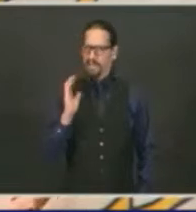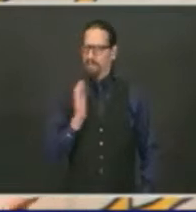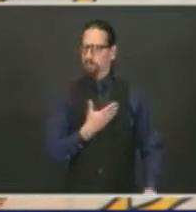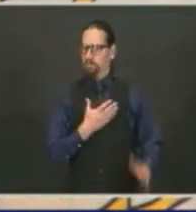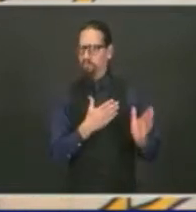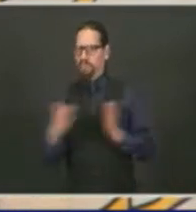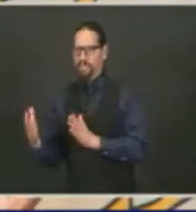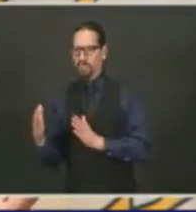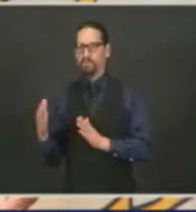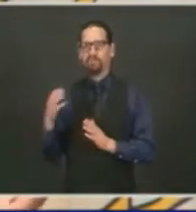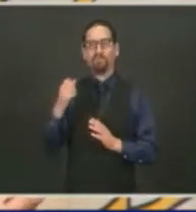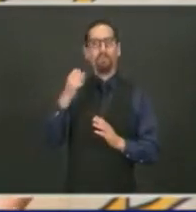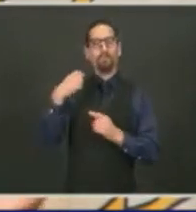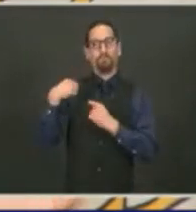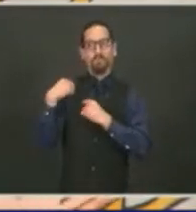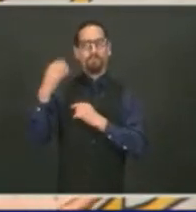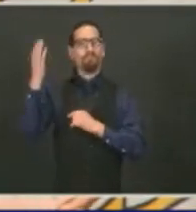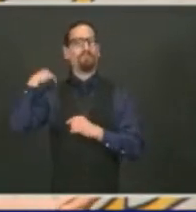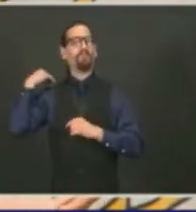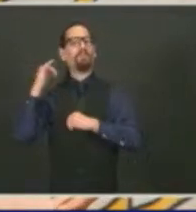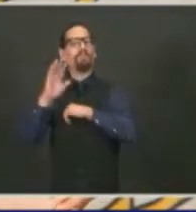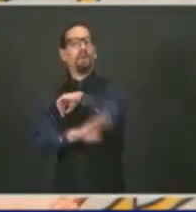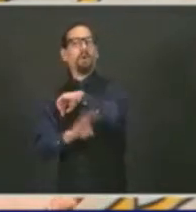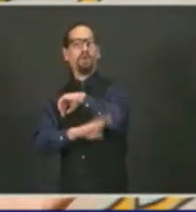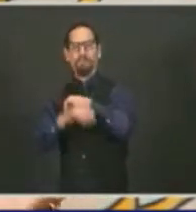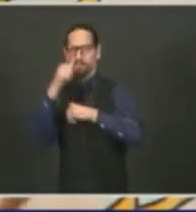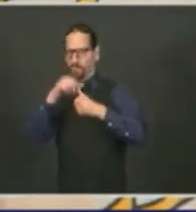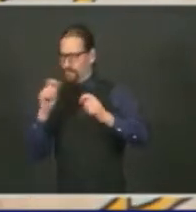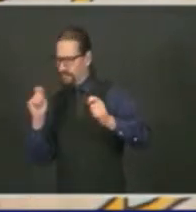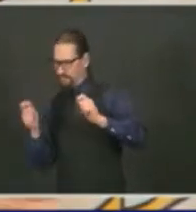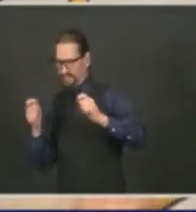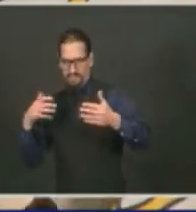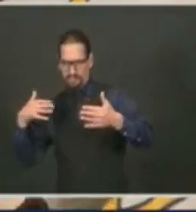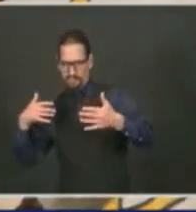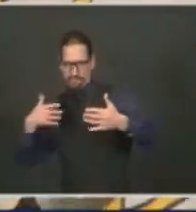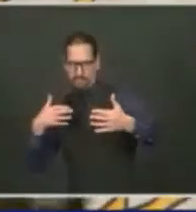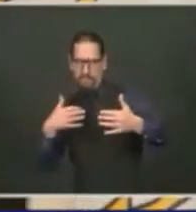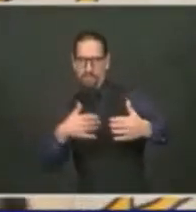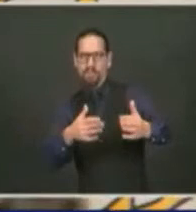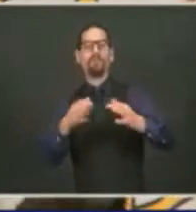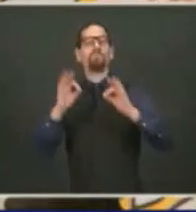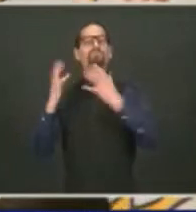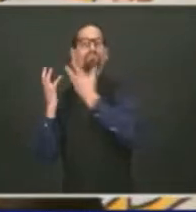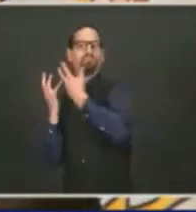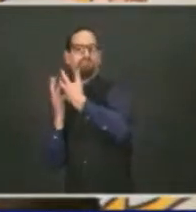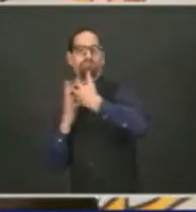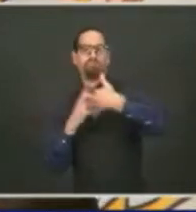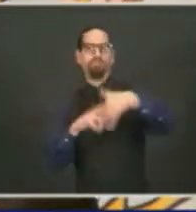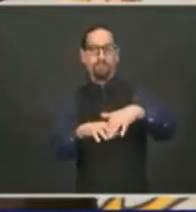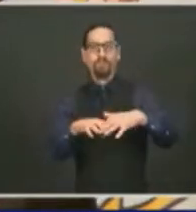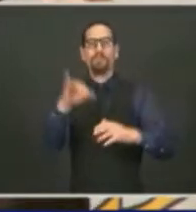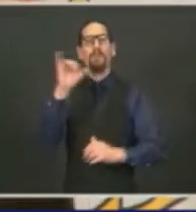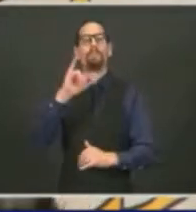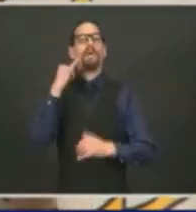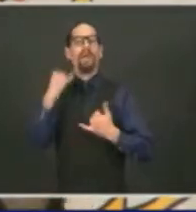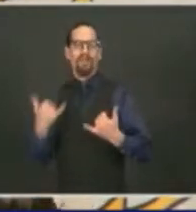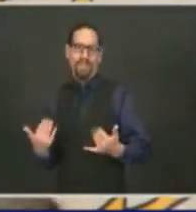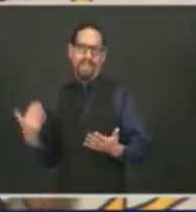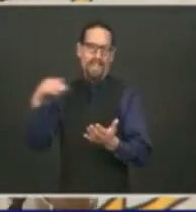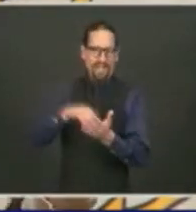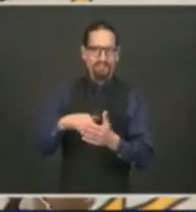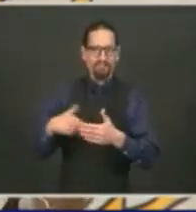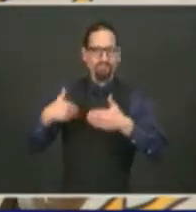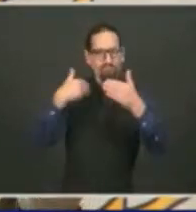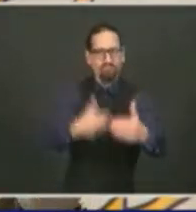schools, public, private, parochial, that'll be ready on January 7th to take all the kids back. And that's great